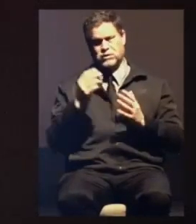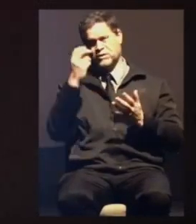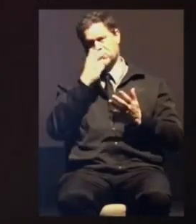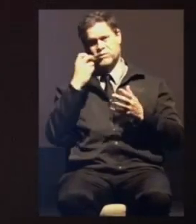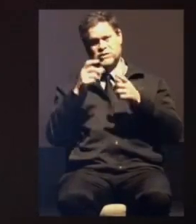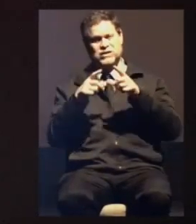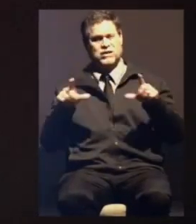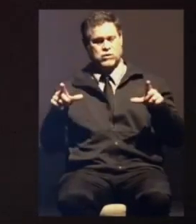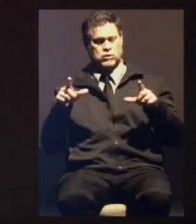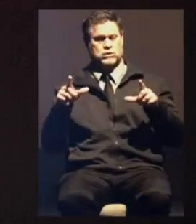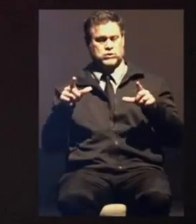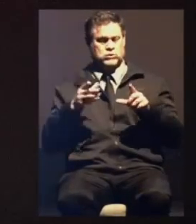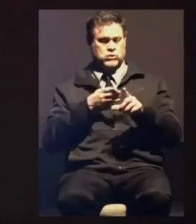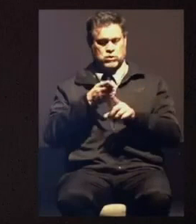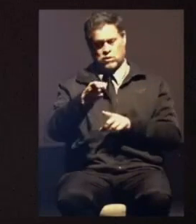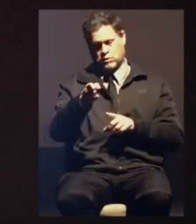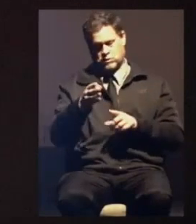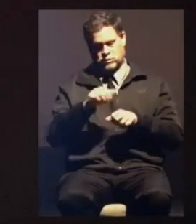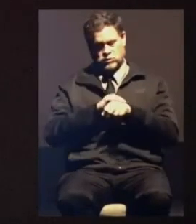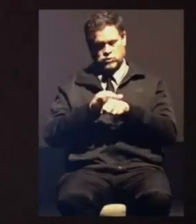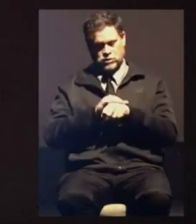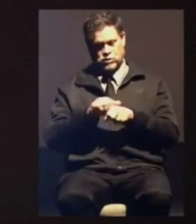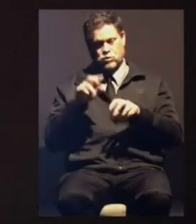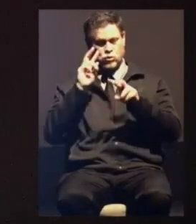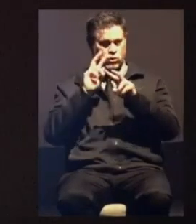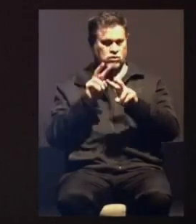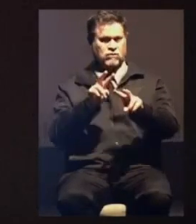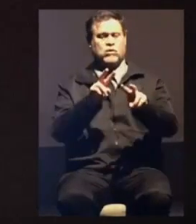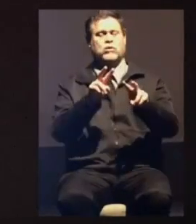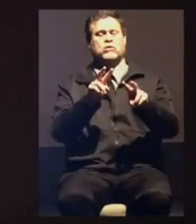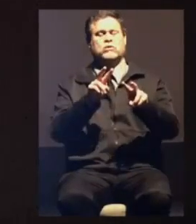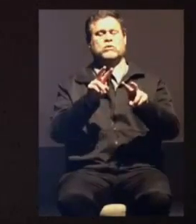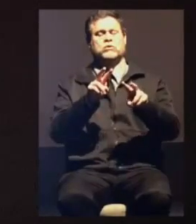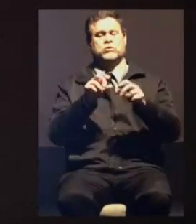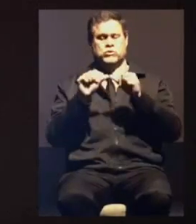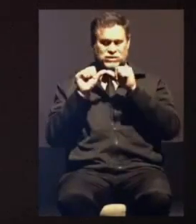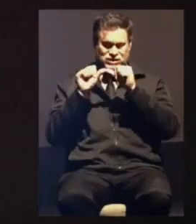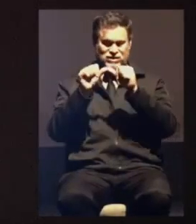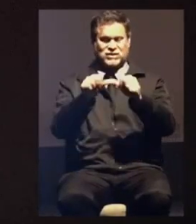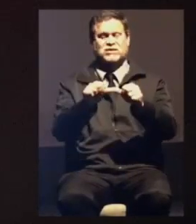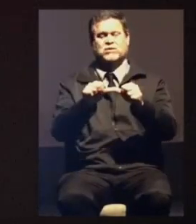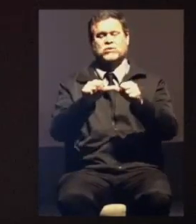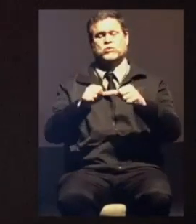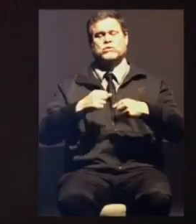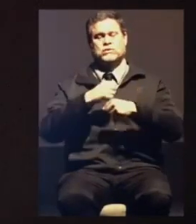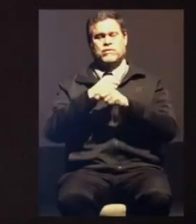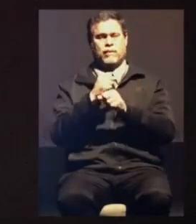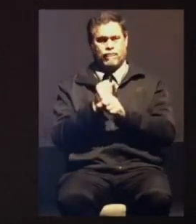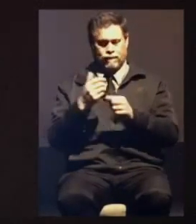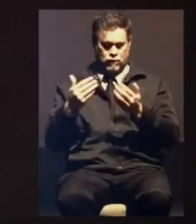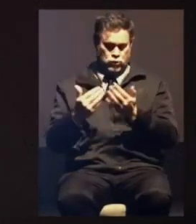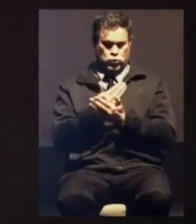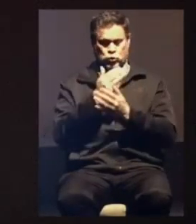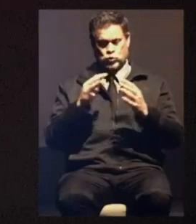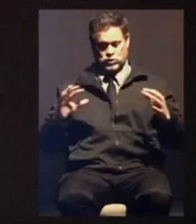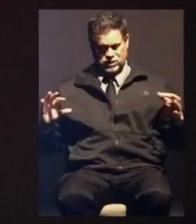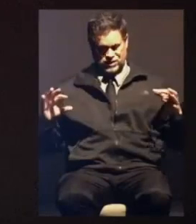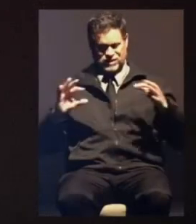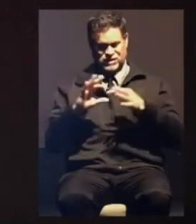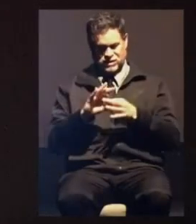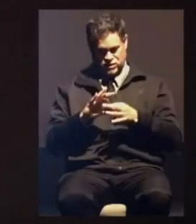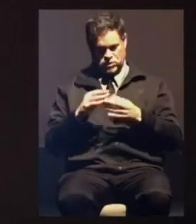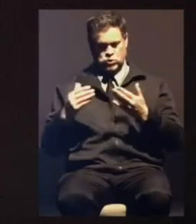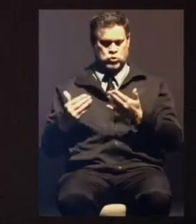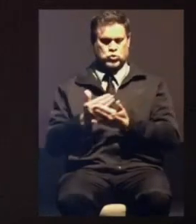speech-language pathologists who help us with our training. So we look forward to continuing to make new connections and